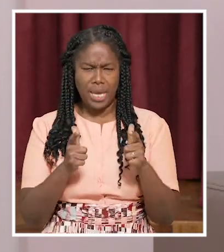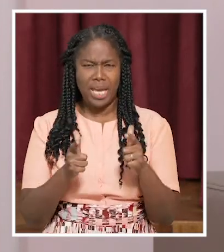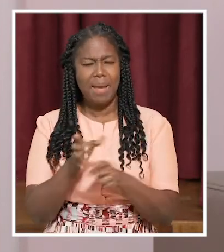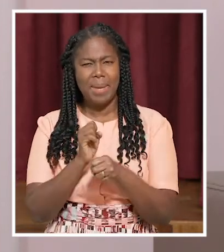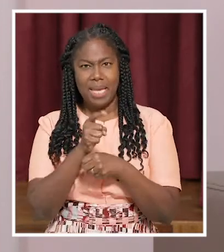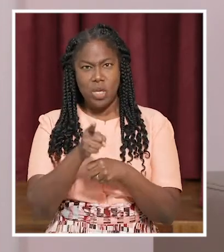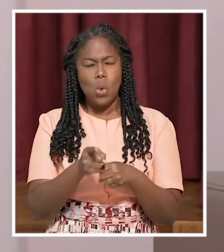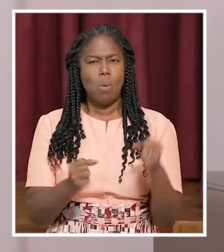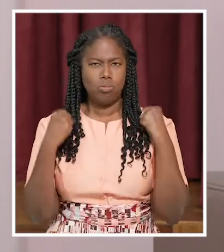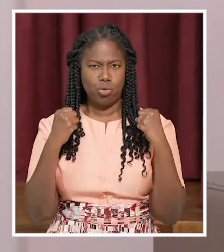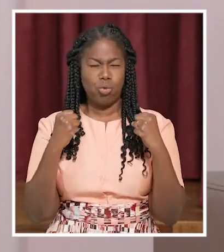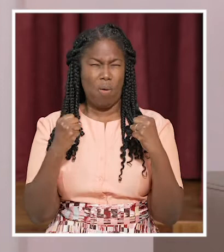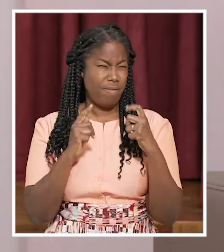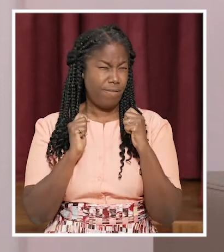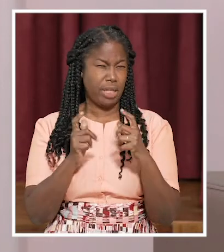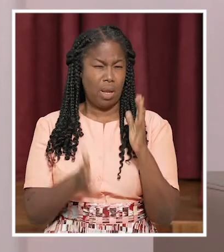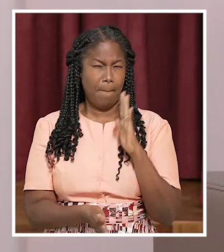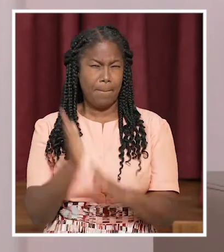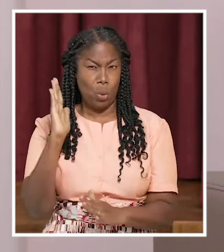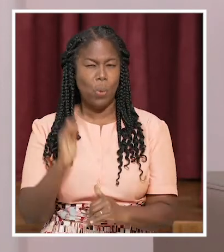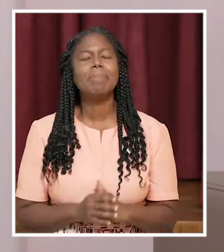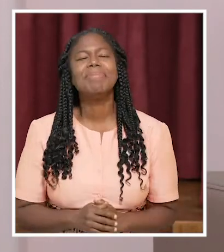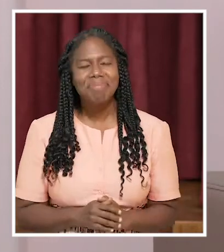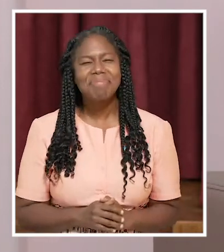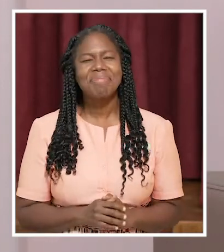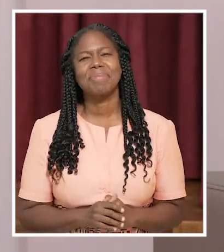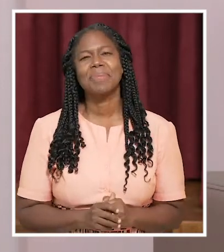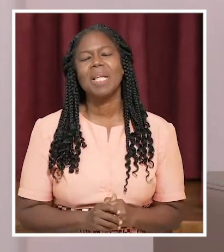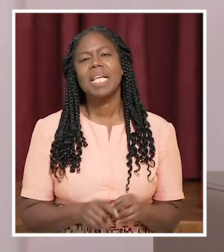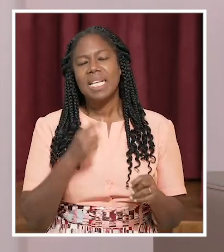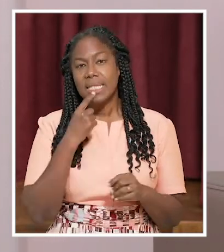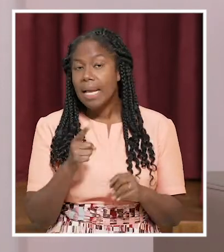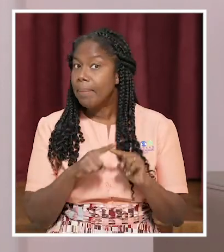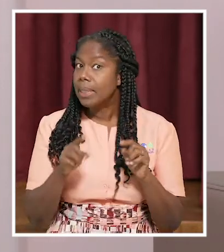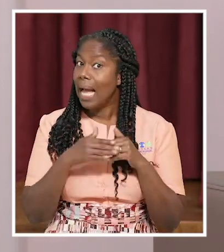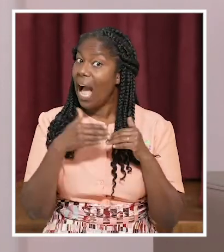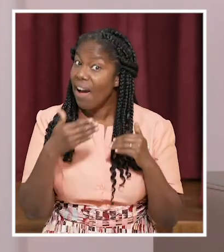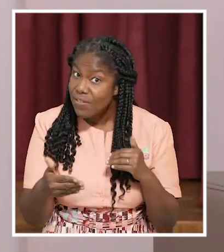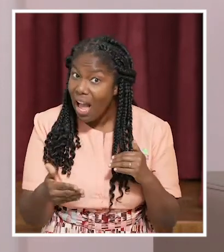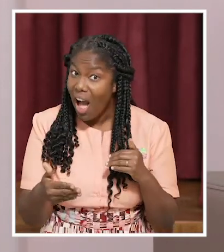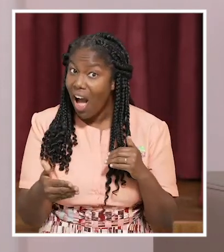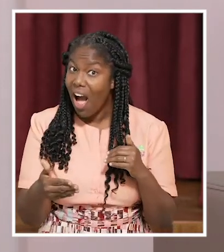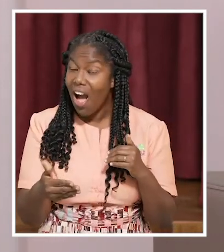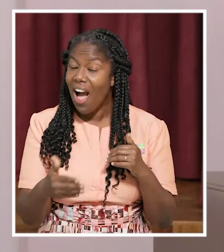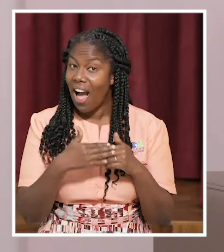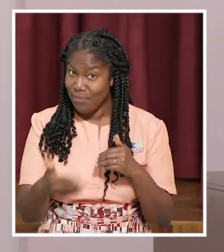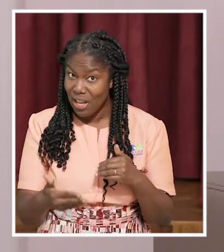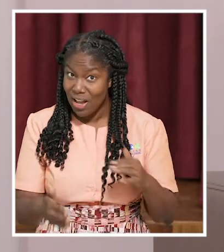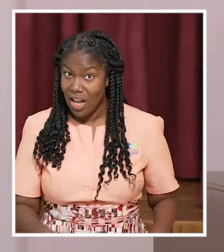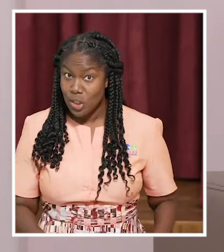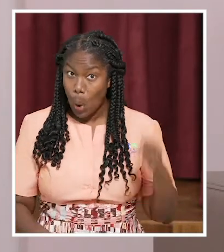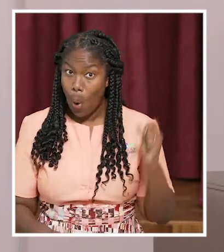just stays in that mode even after the stressful event is gone. So the heart continues to race.